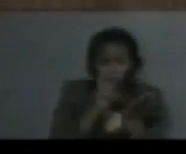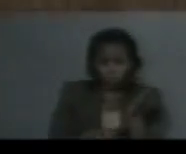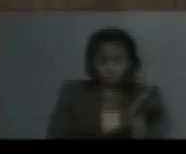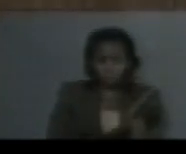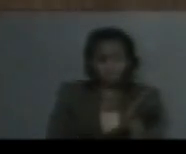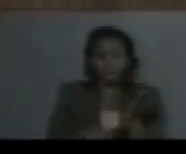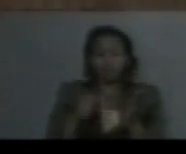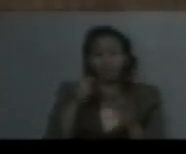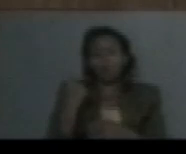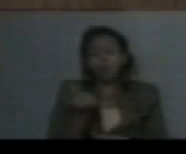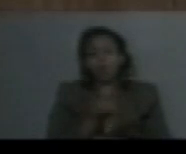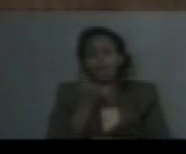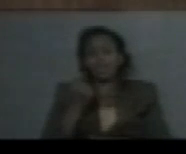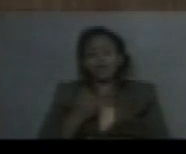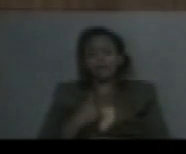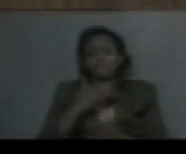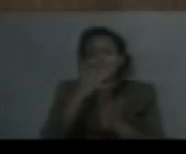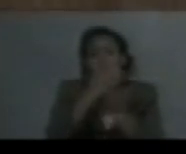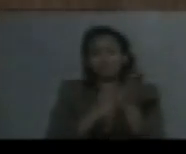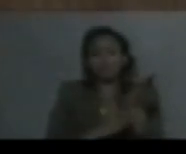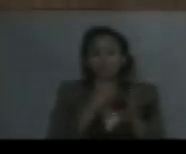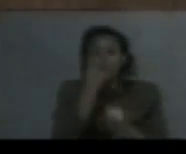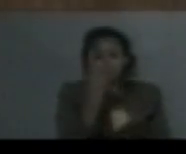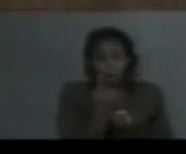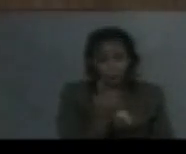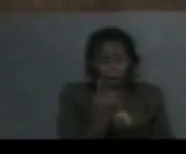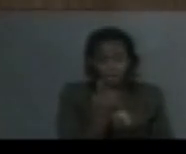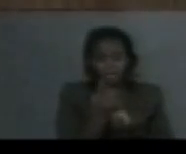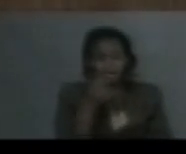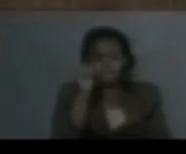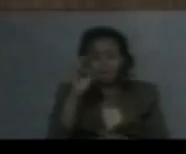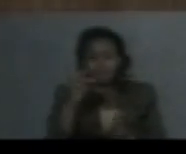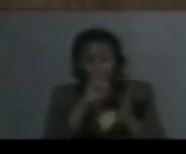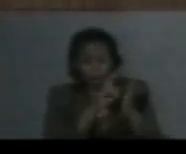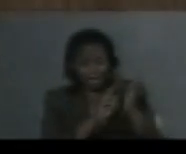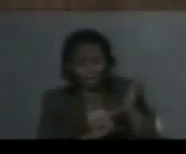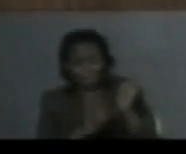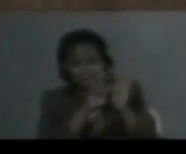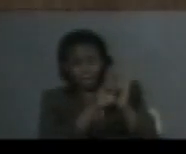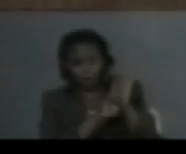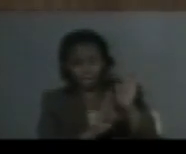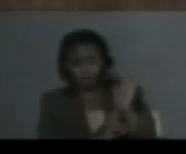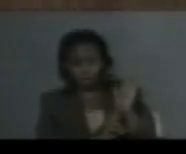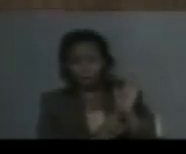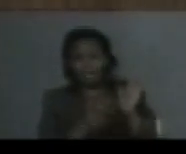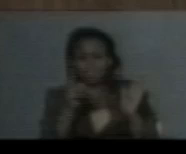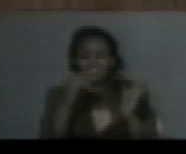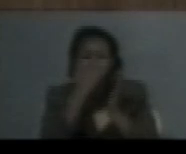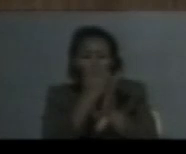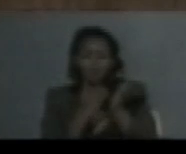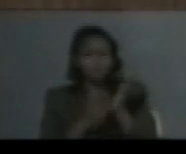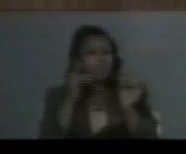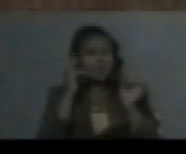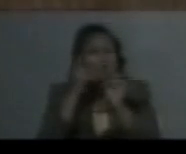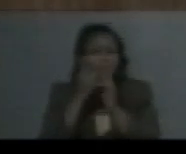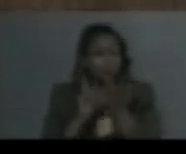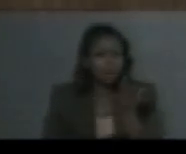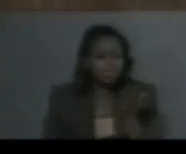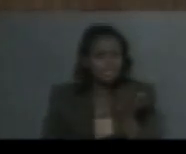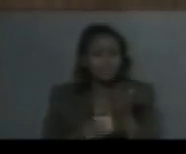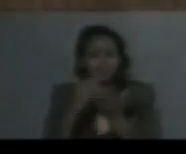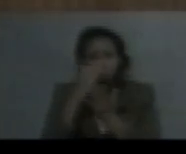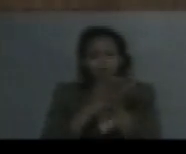to have only one form. And my lord, when you look at that, the regulations, that form was intended to be